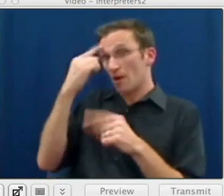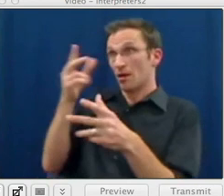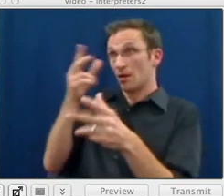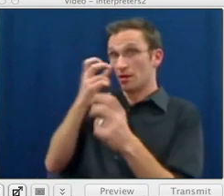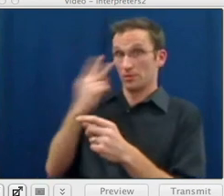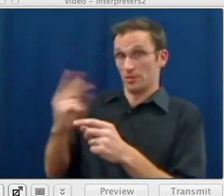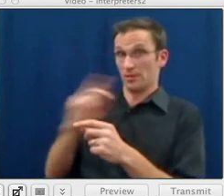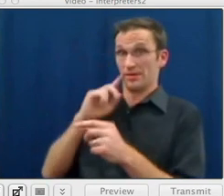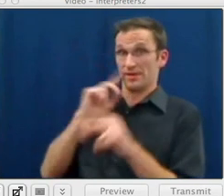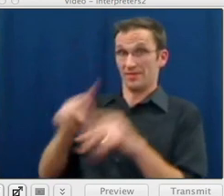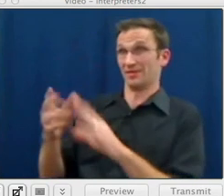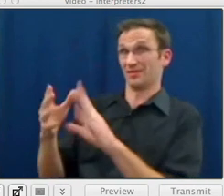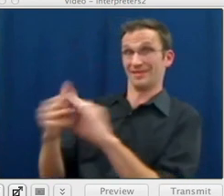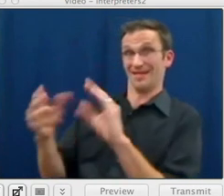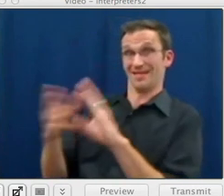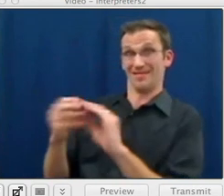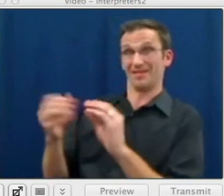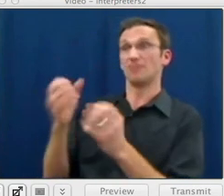about